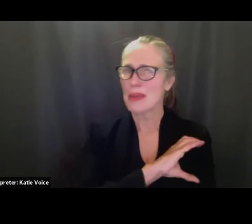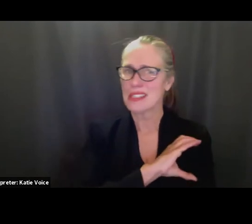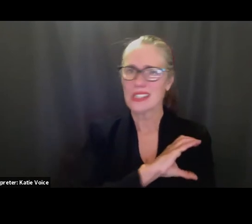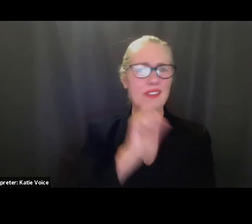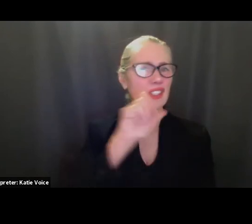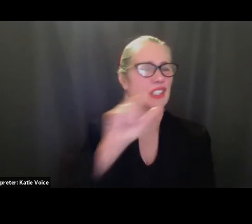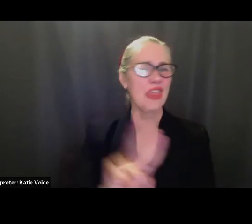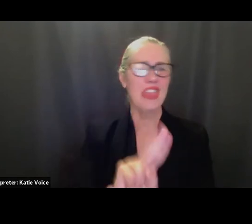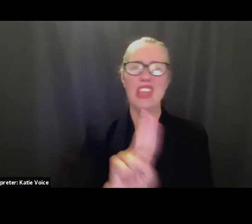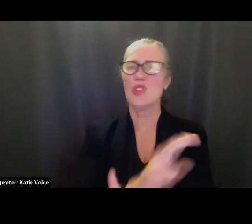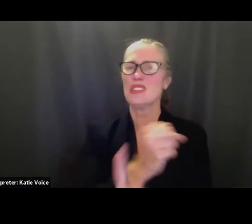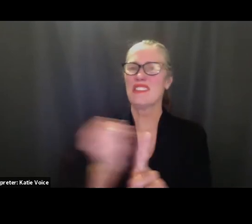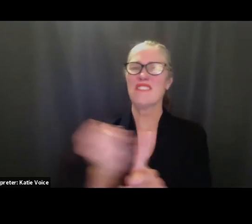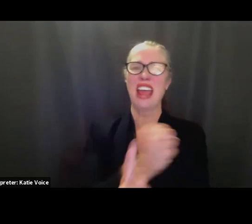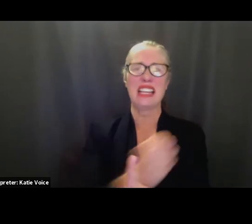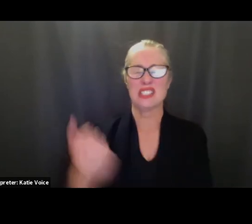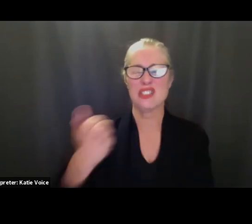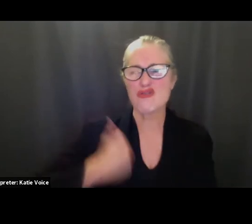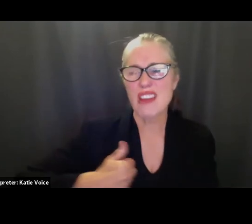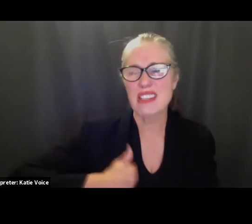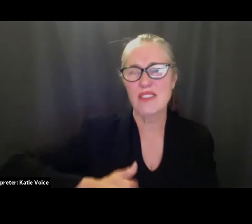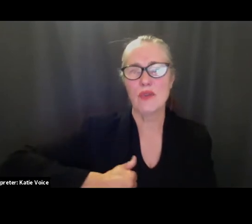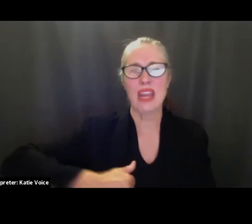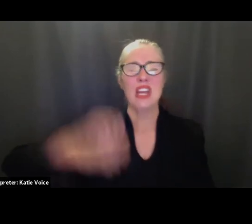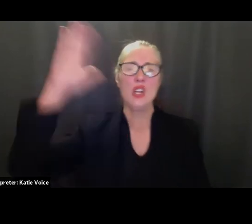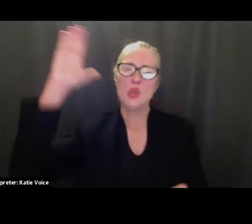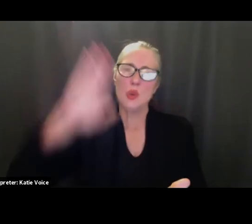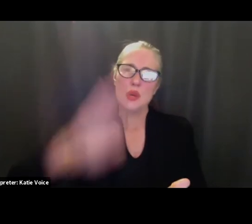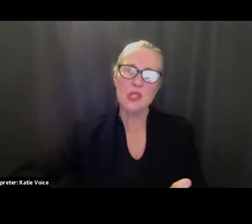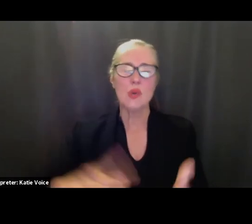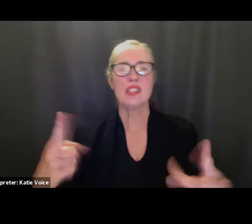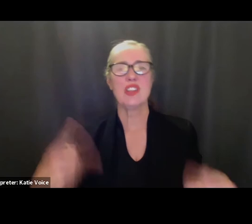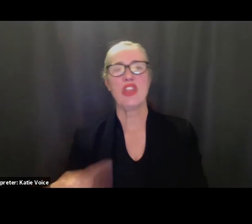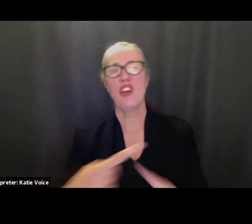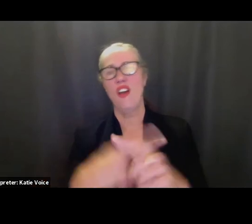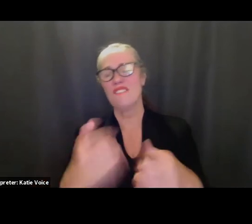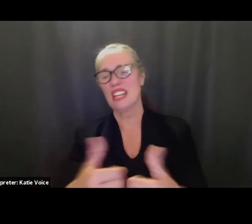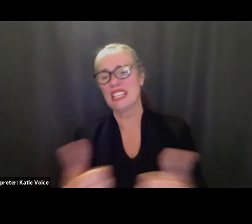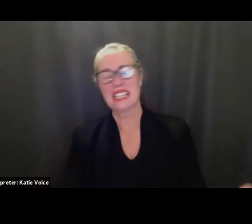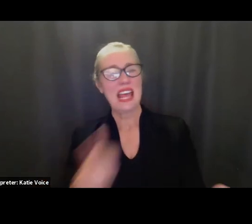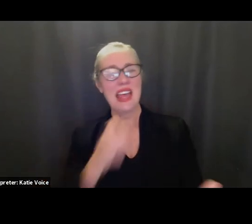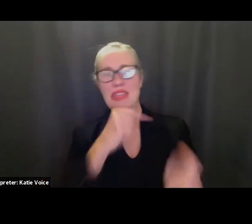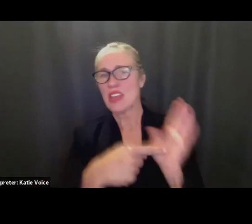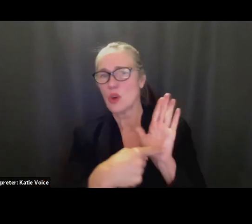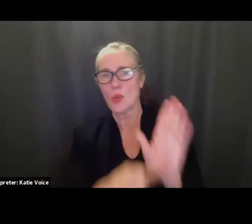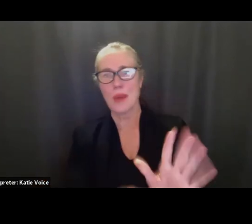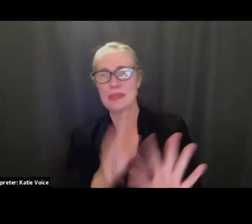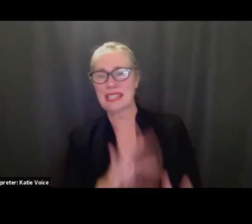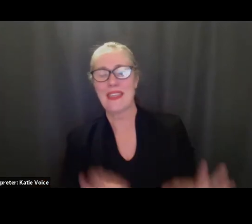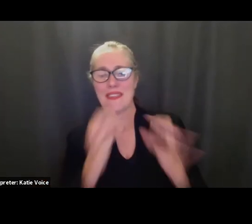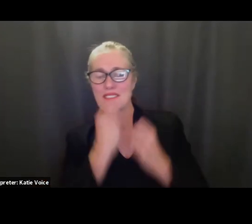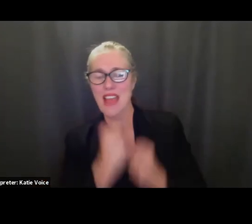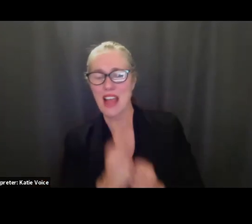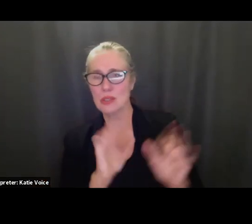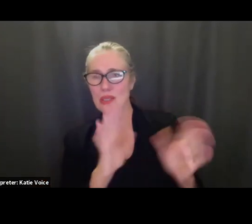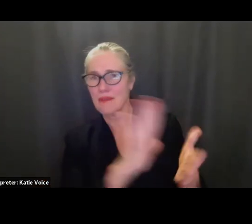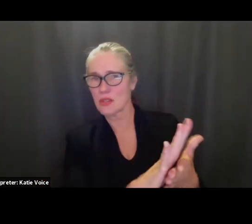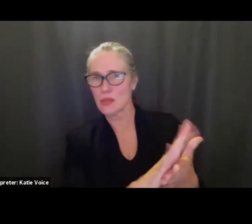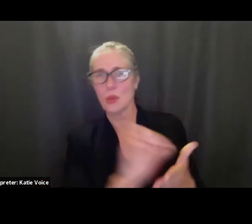violent and aggressive measures to diffuse conflict at school they don't represent the values of our school or society